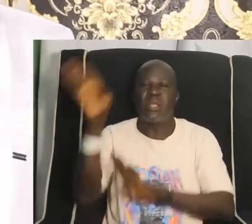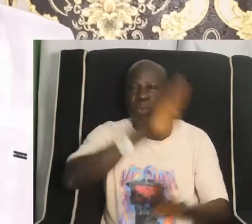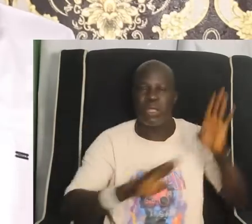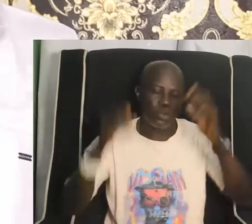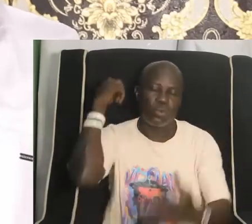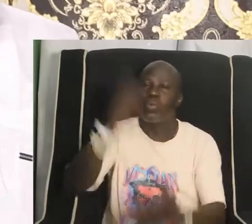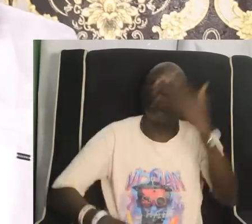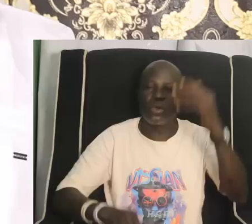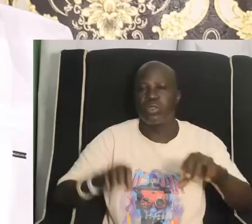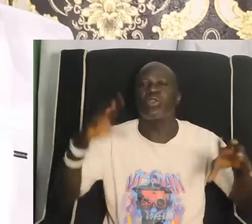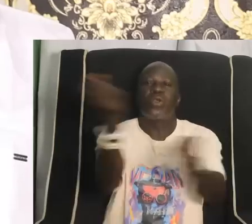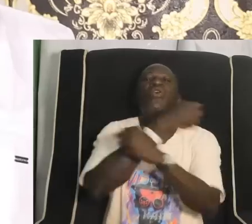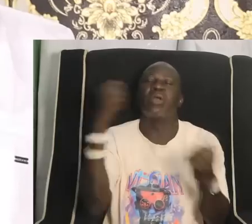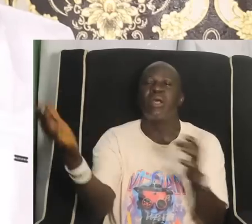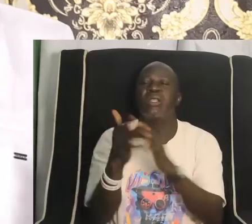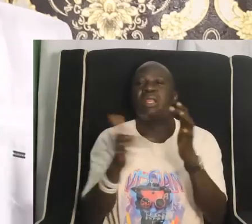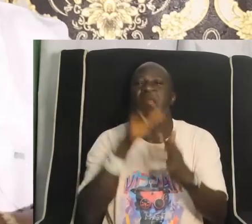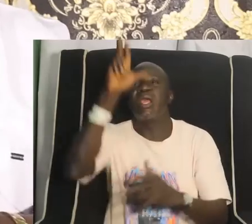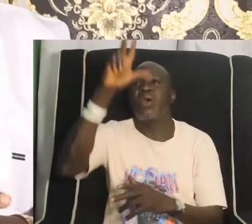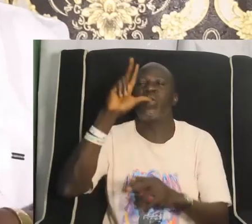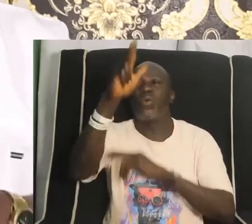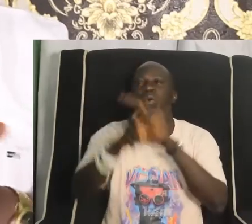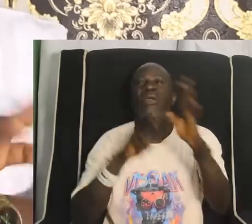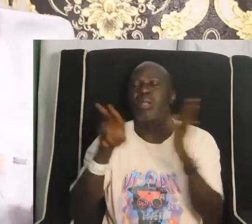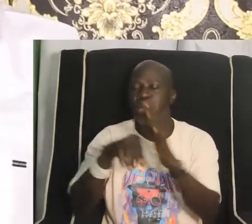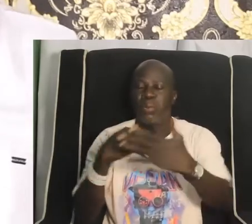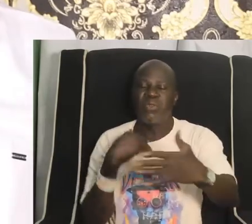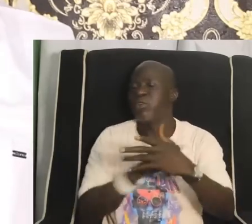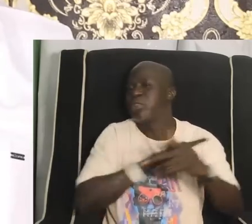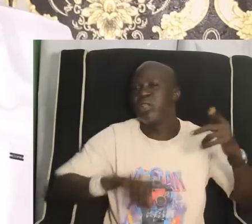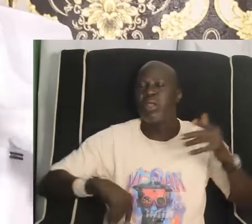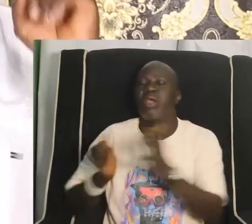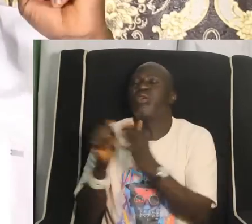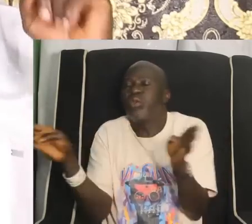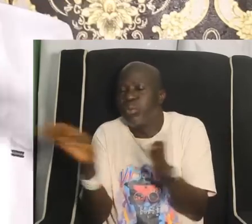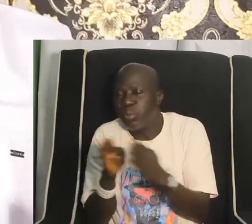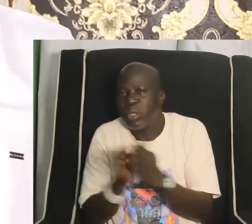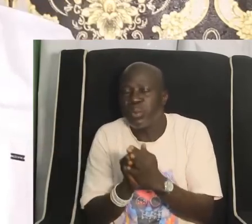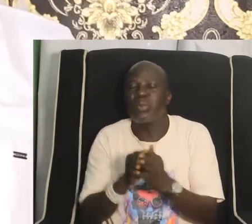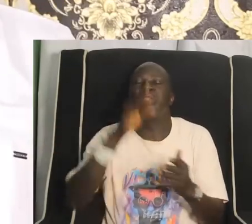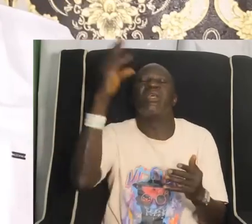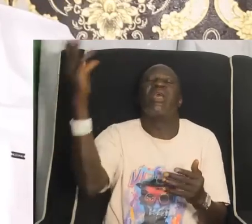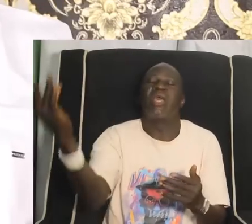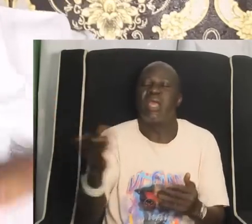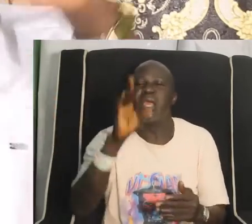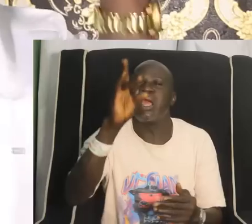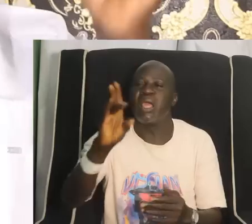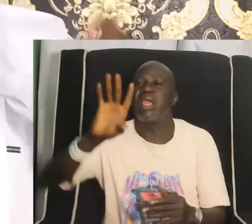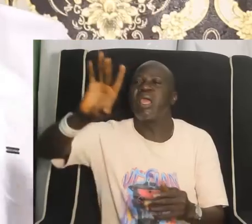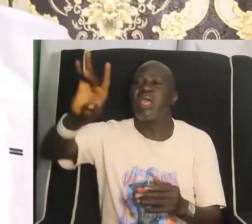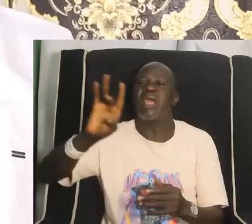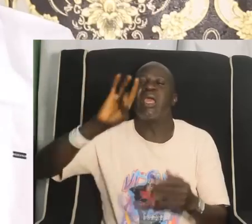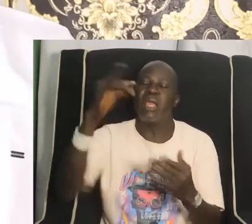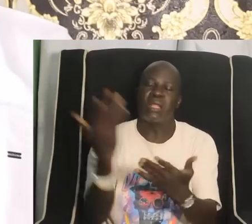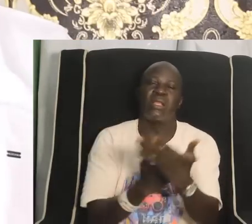that battle must come wakati meta waju oluwa 3 hours before the lord ago mejo geregere pade we will meet exactly 8 a.m. mokana la ma pari by 11 we